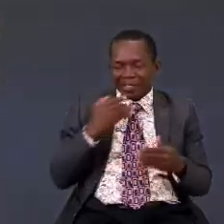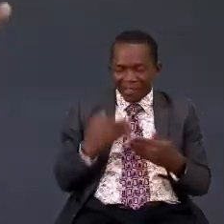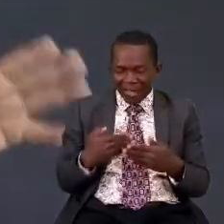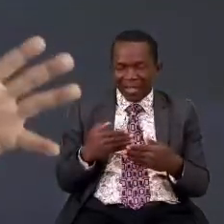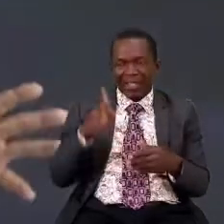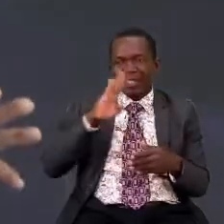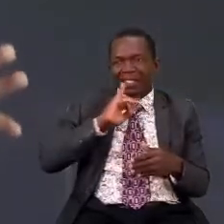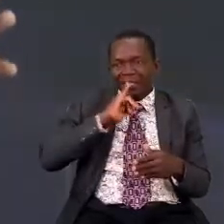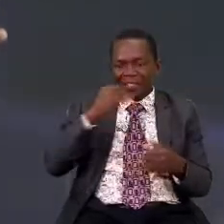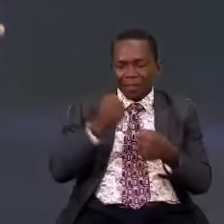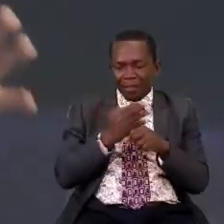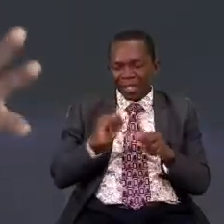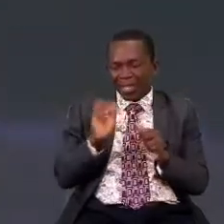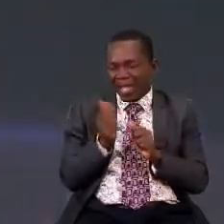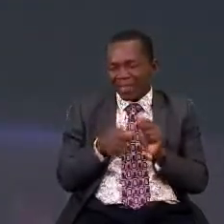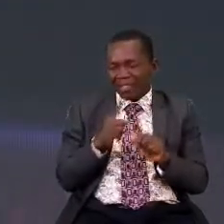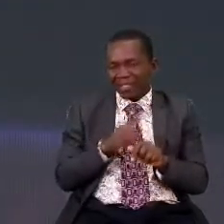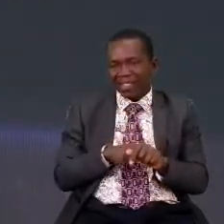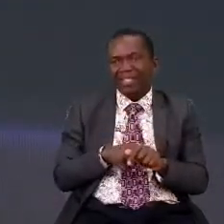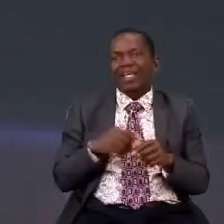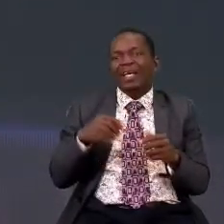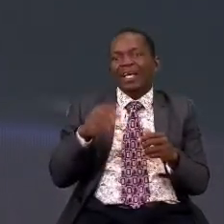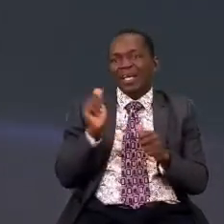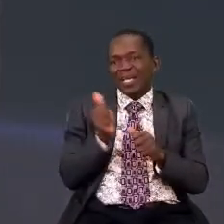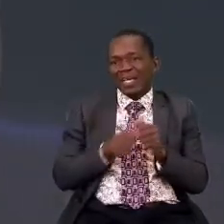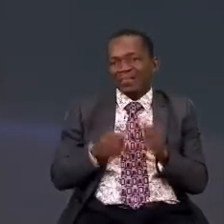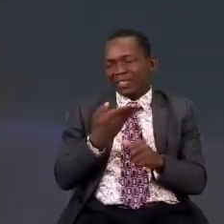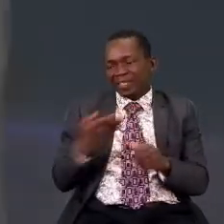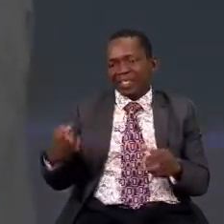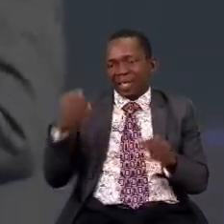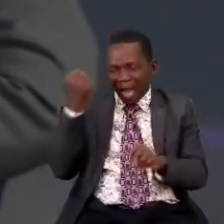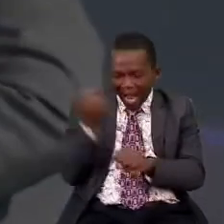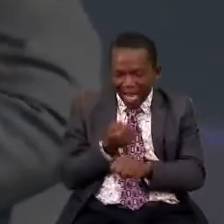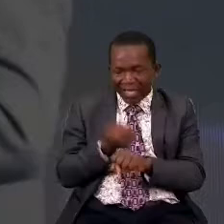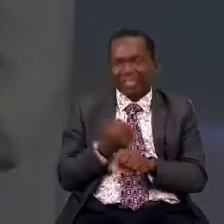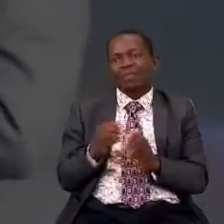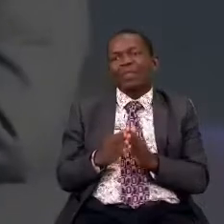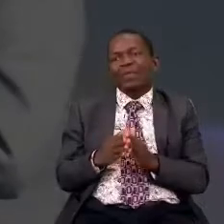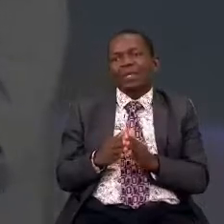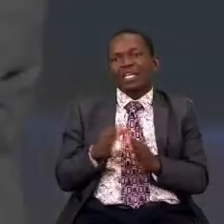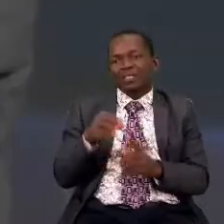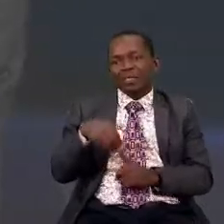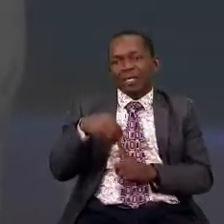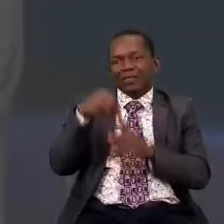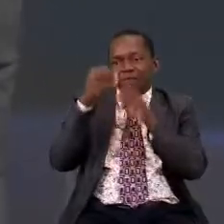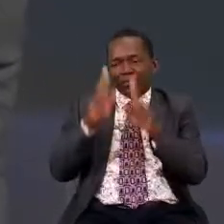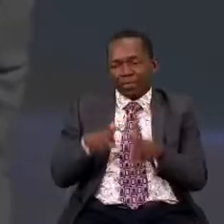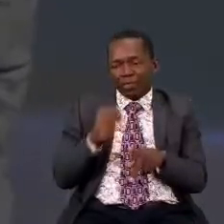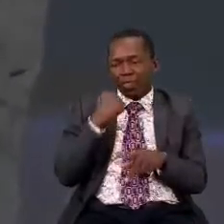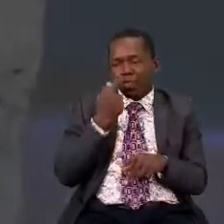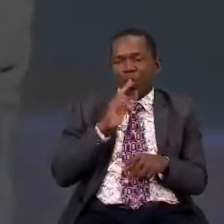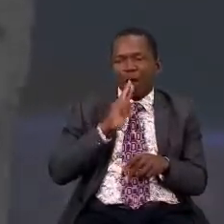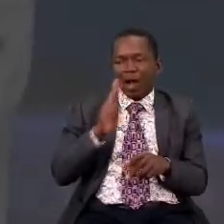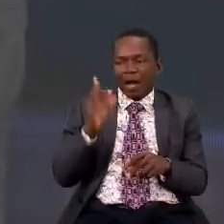who are preaching the gospel. You know, in the past, you could go to school and just say, thus saith the Lord,